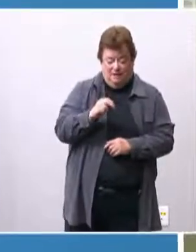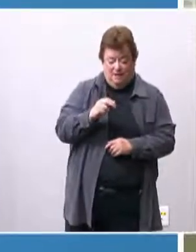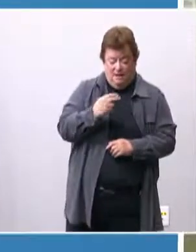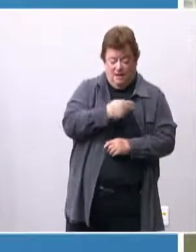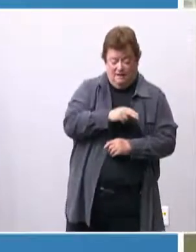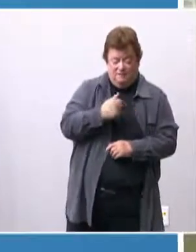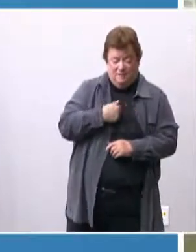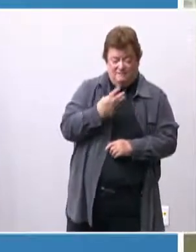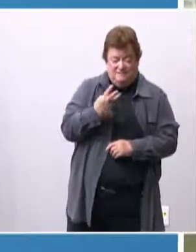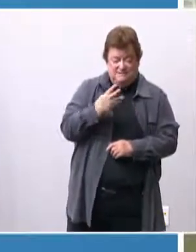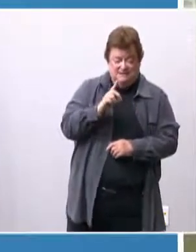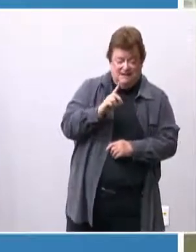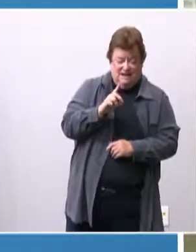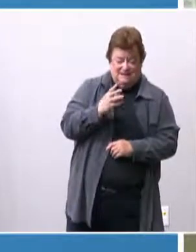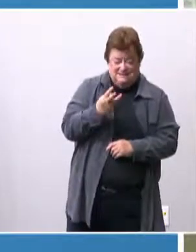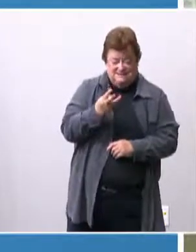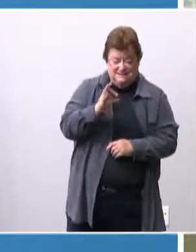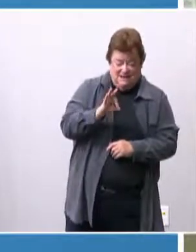reported yesterday,